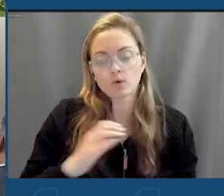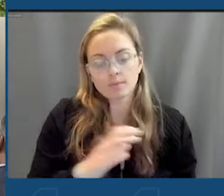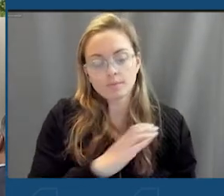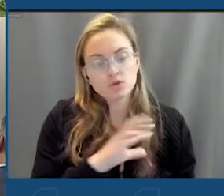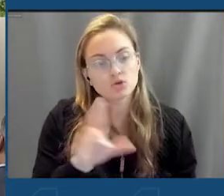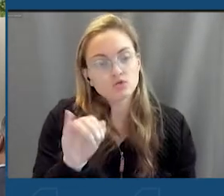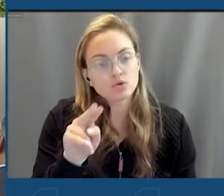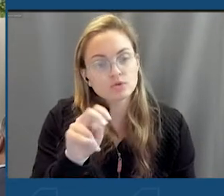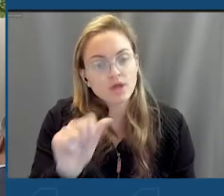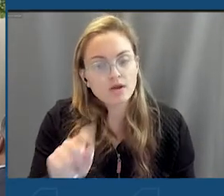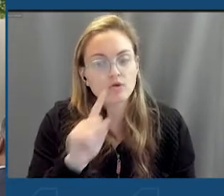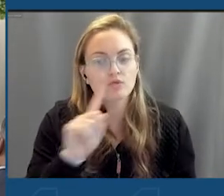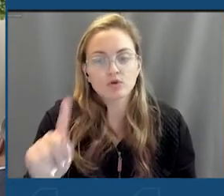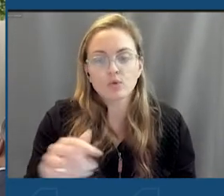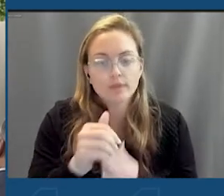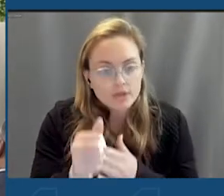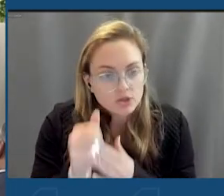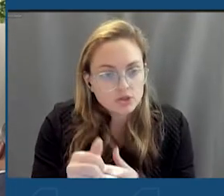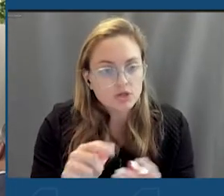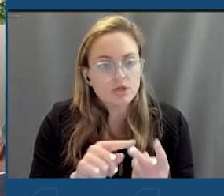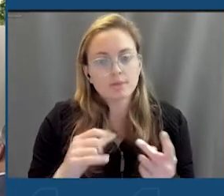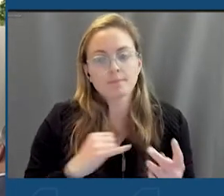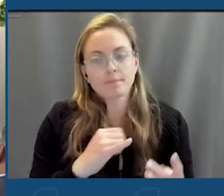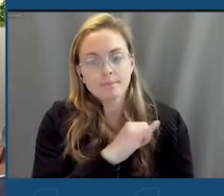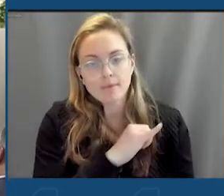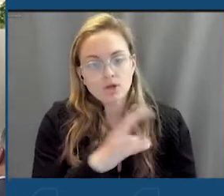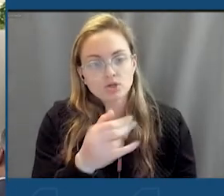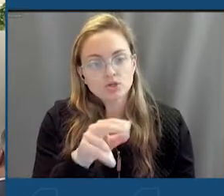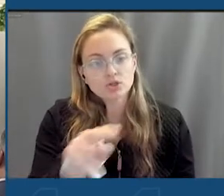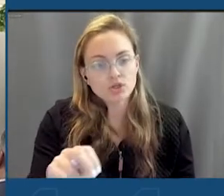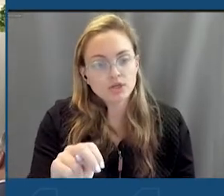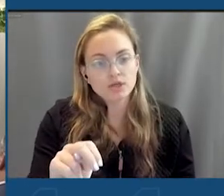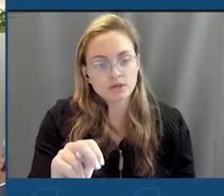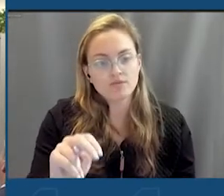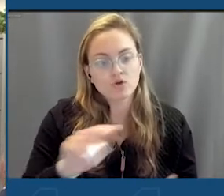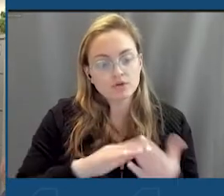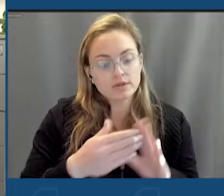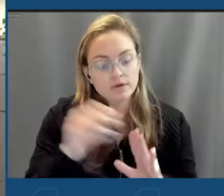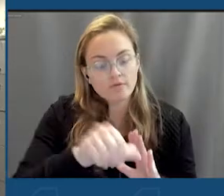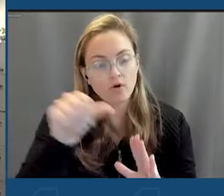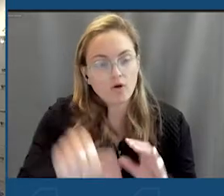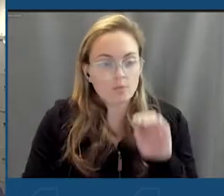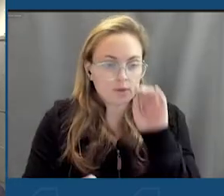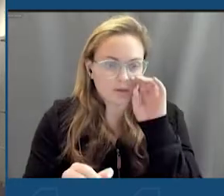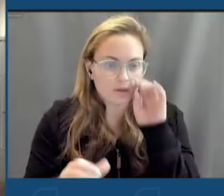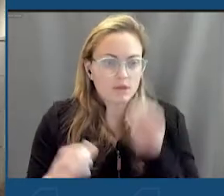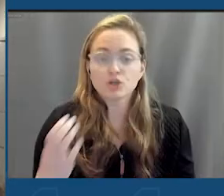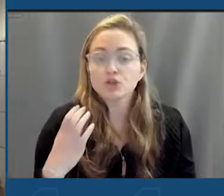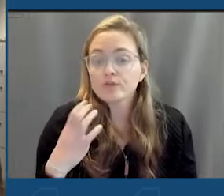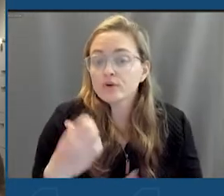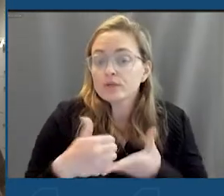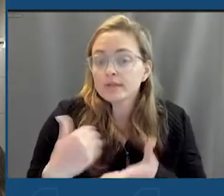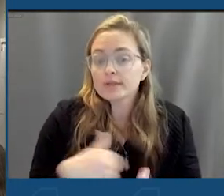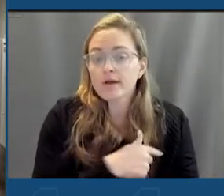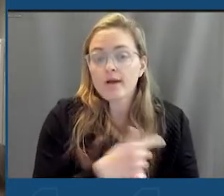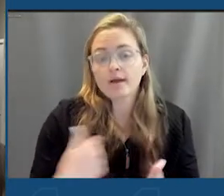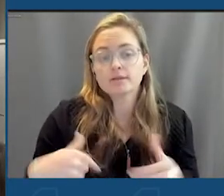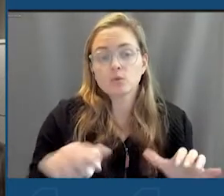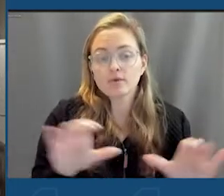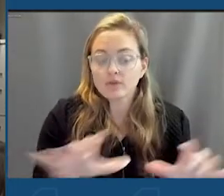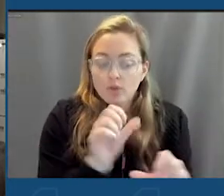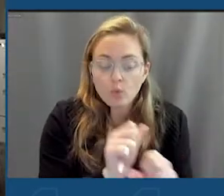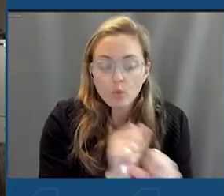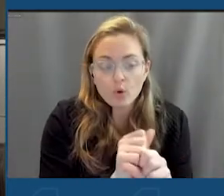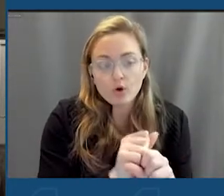DCJS. Thank you to the Mayor Sheen and the City of Albany, Chief Hawkins, Chief Bacciuello for assisting us as we've did all the work here